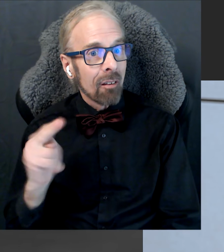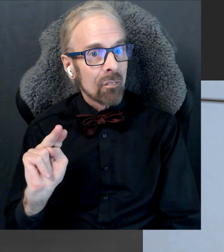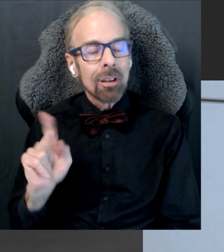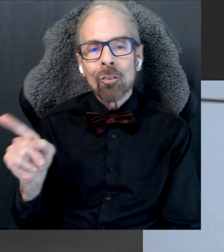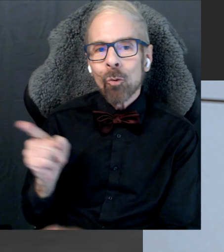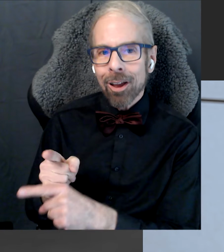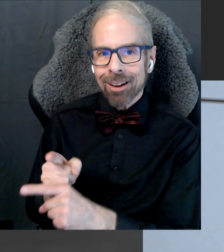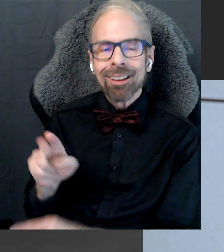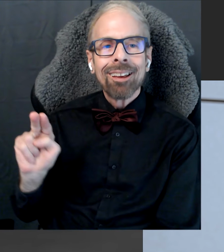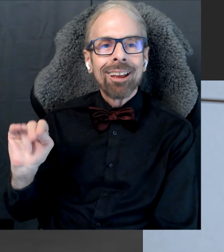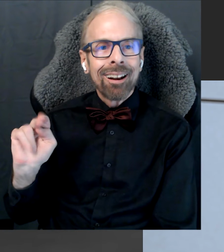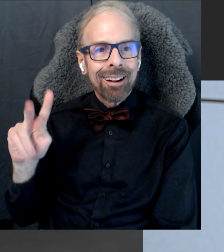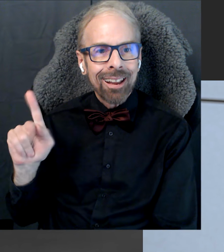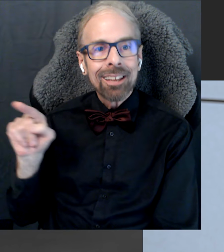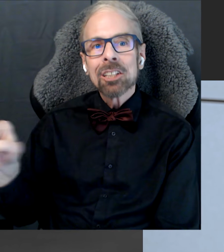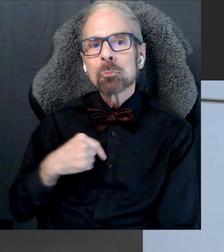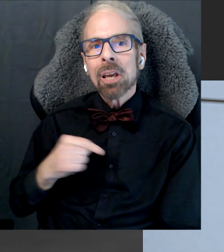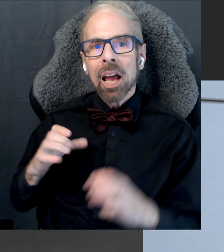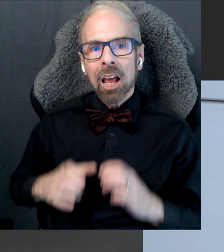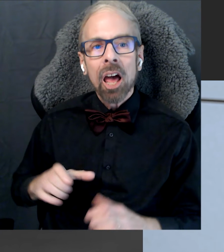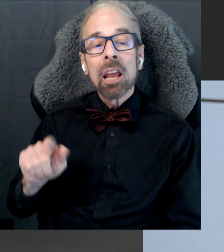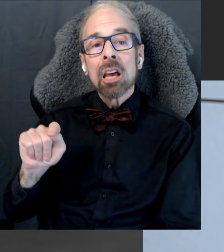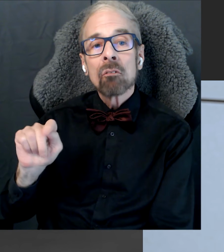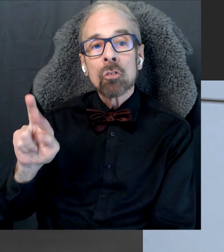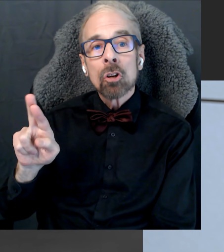Nick has been a client of Trillium